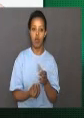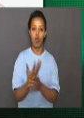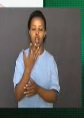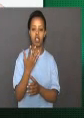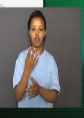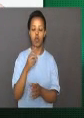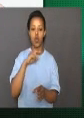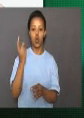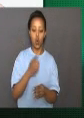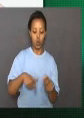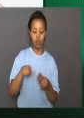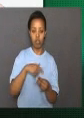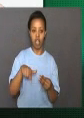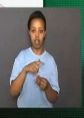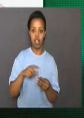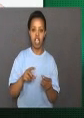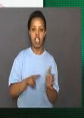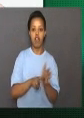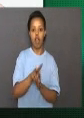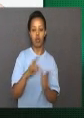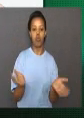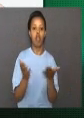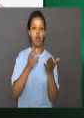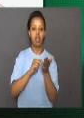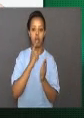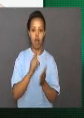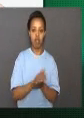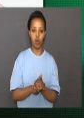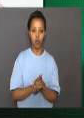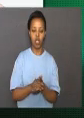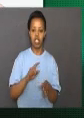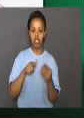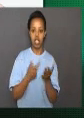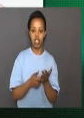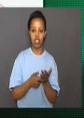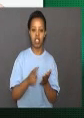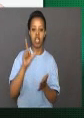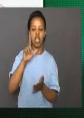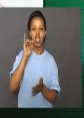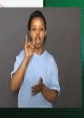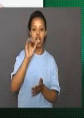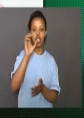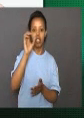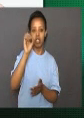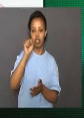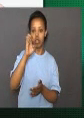reproductive cycle of the virus, resulting in lysis of the host